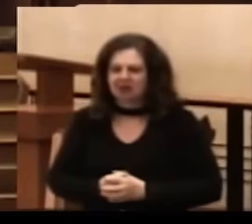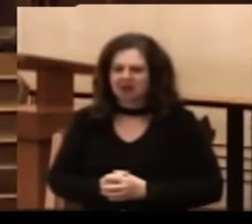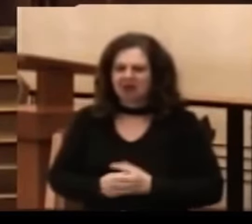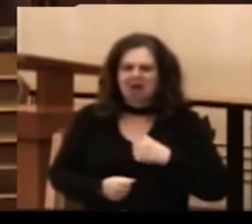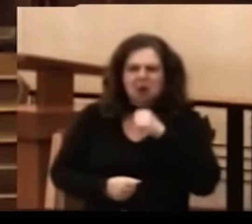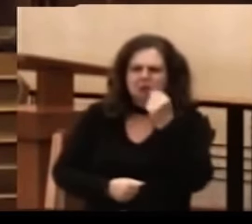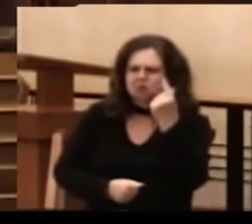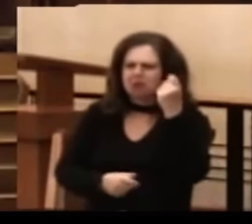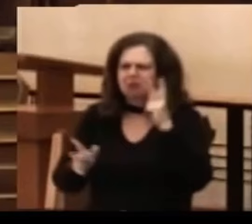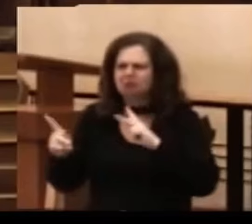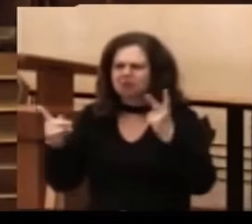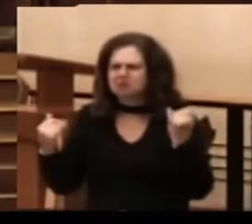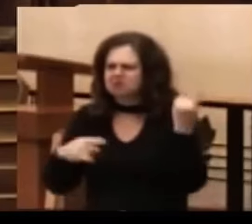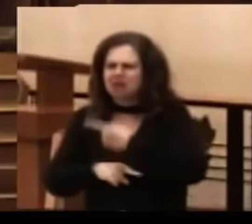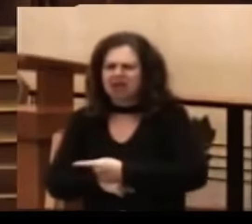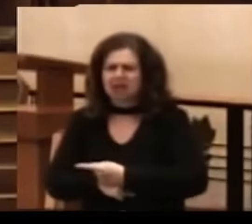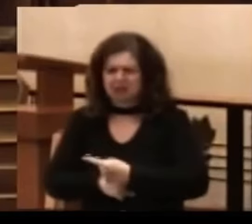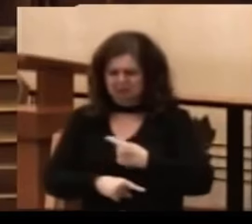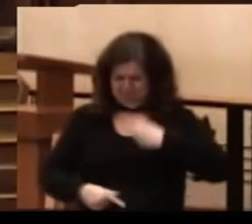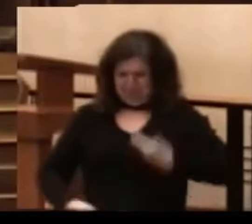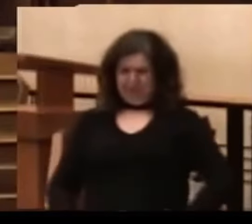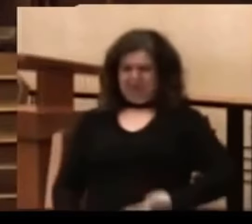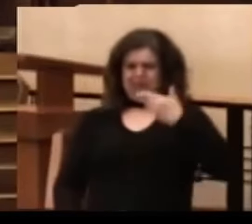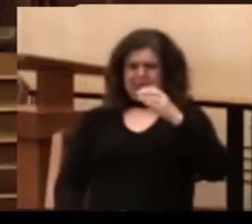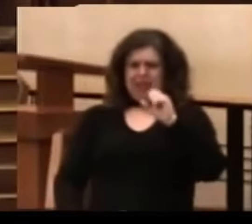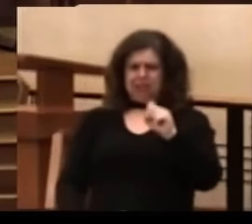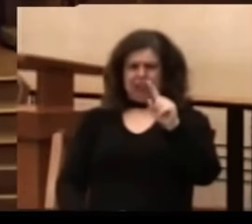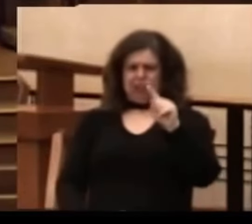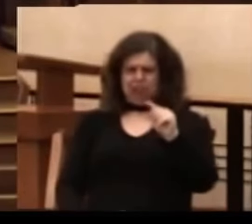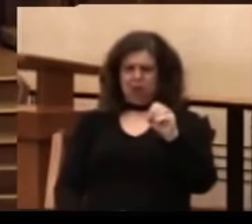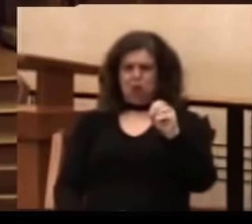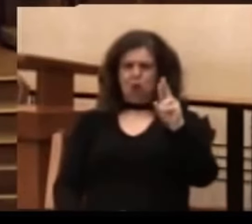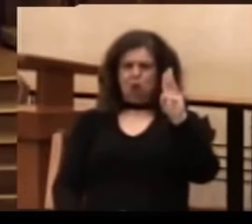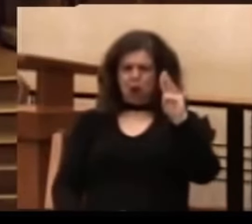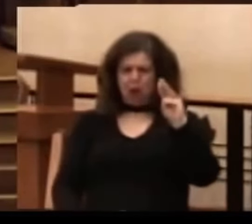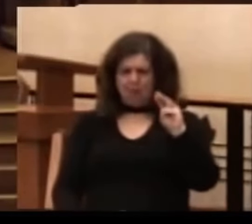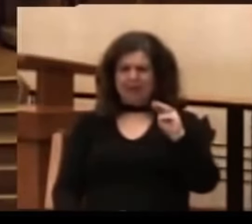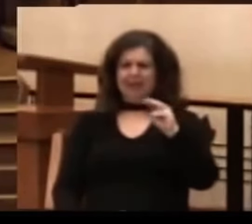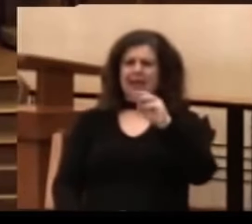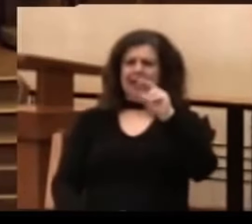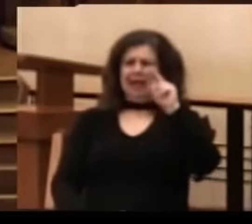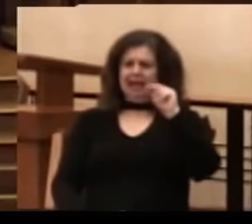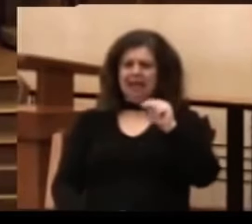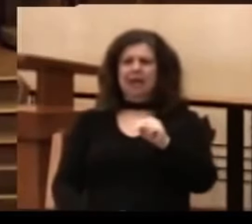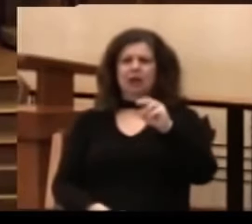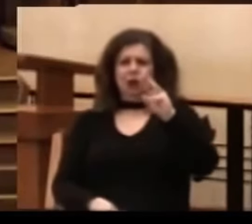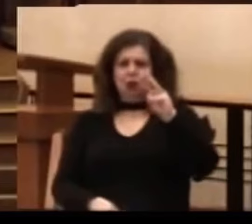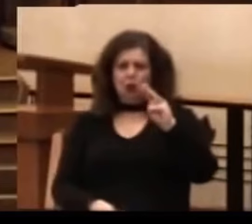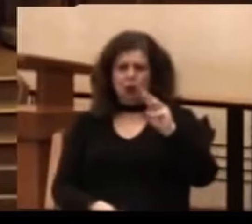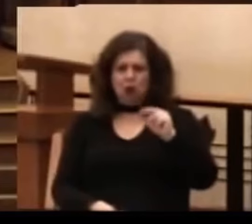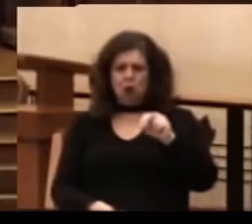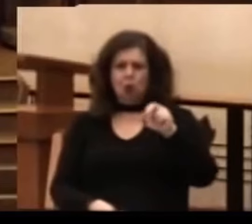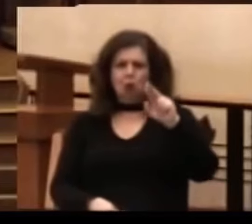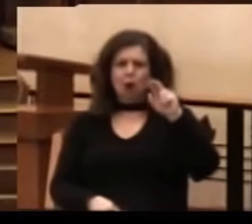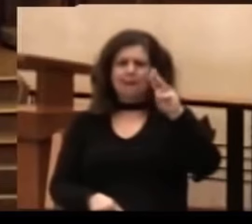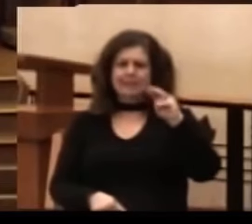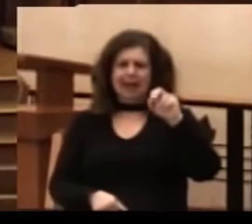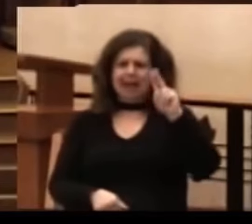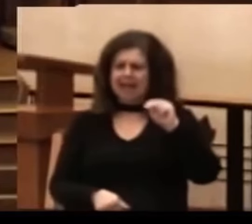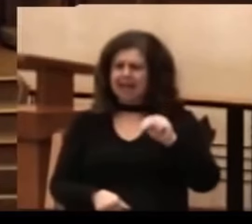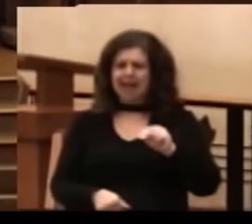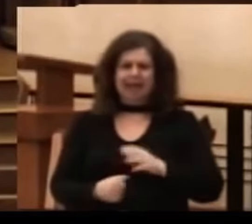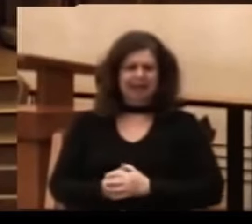days. This is Stormin Norman. You can't spell sermon without norm. Sermon without norm is